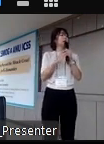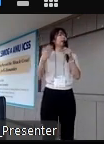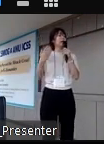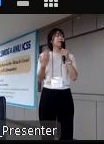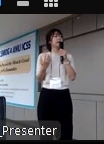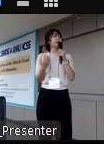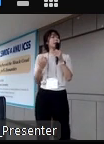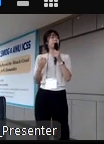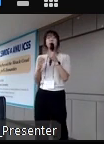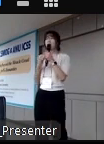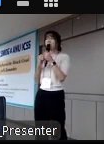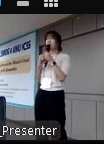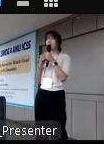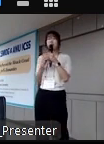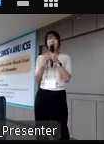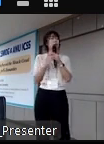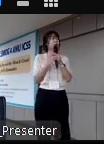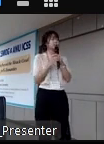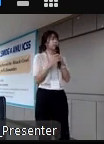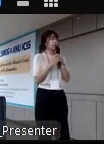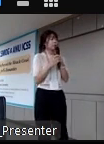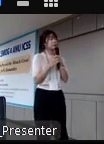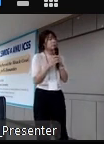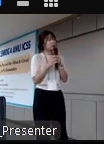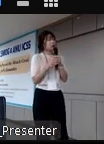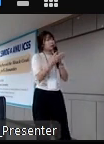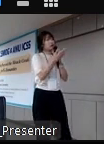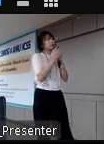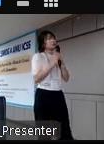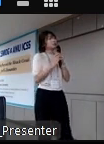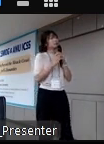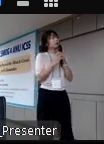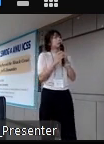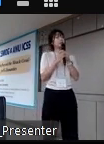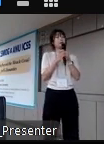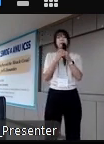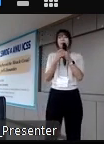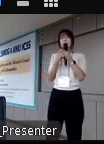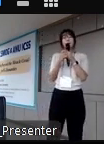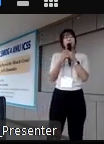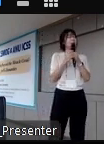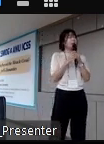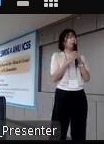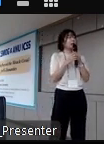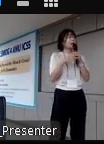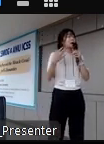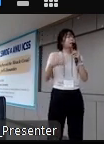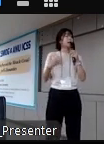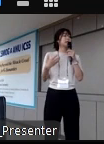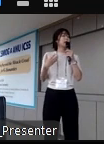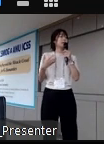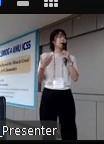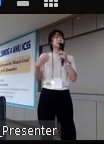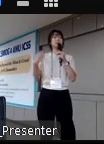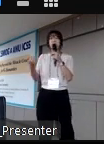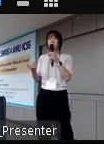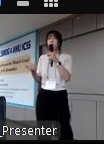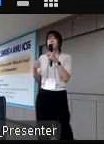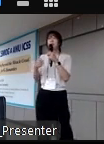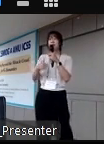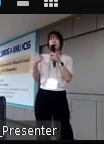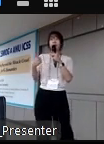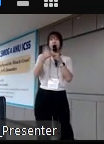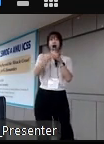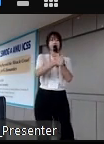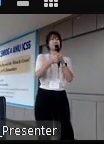calls significant departures from agreement, are as follows. The first is object primacy, meaning that objects are marked much more in